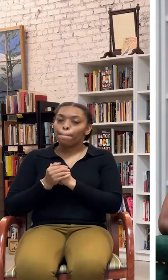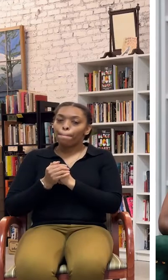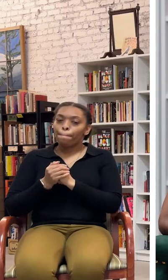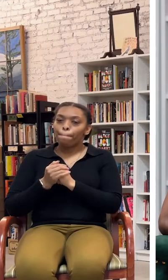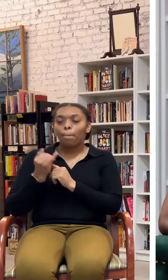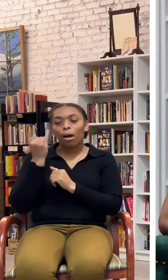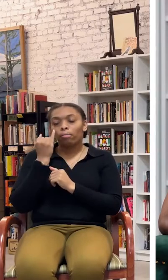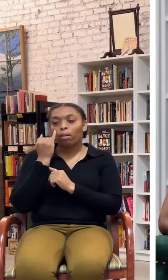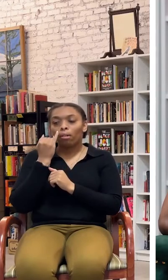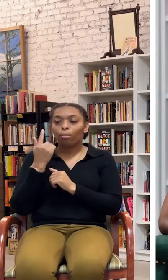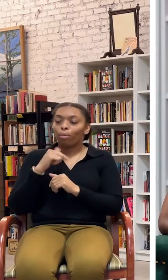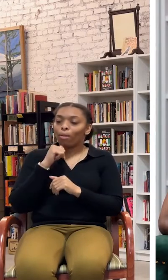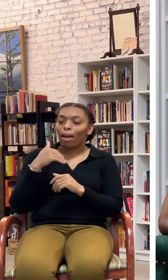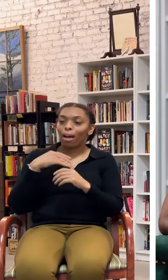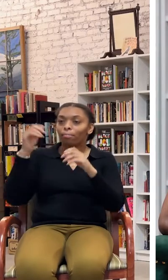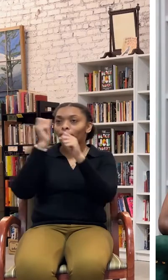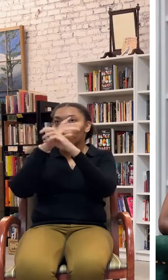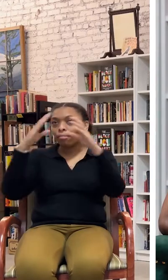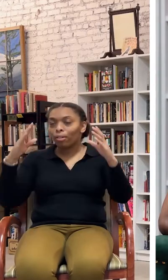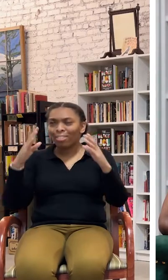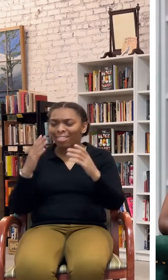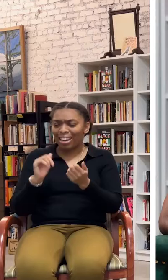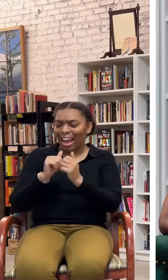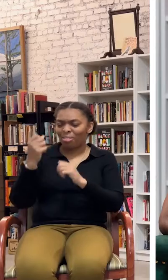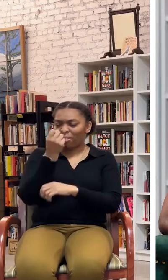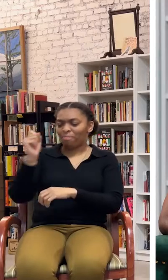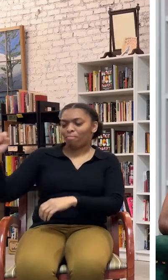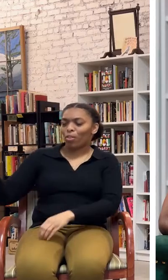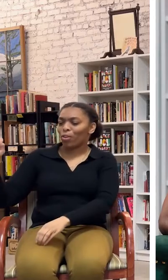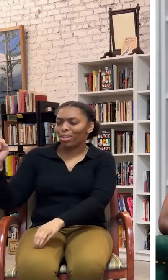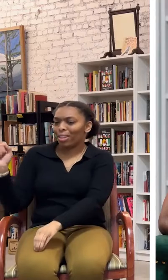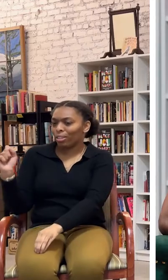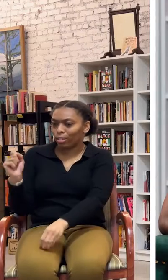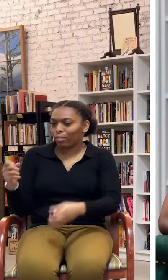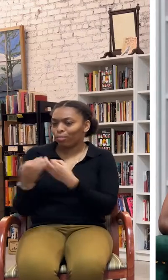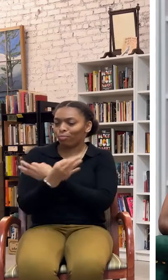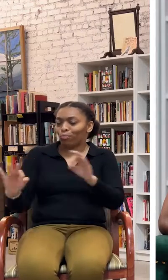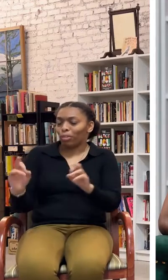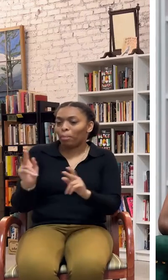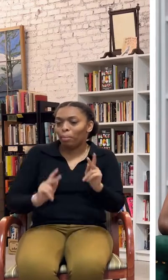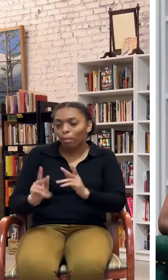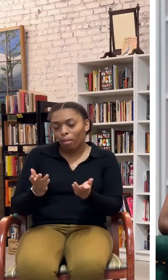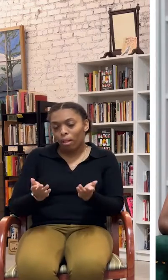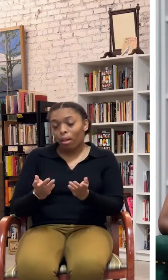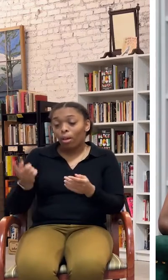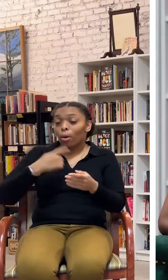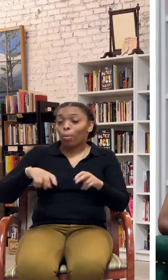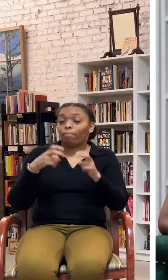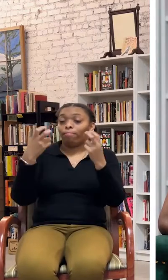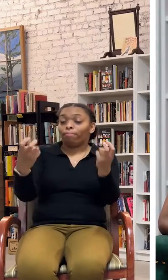of imagination, how will the revolution ever be like a liberated real space? We're sitting